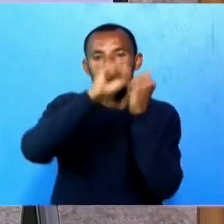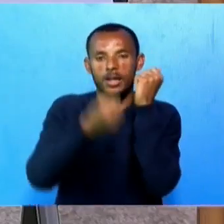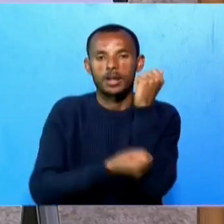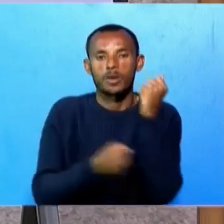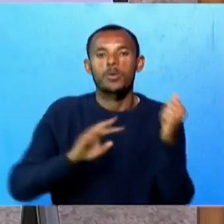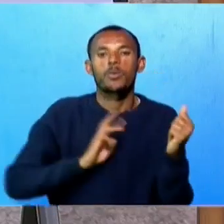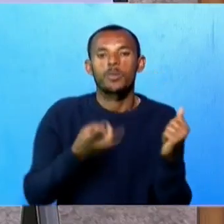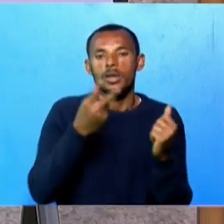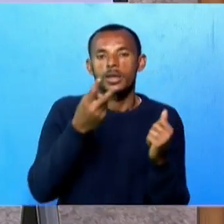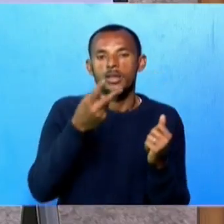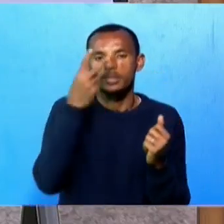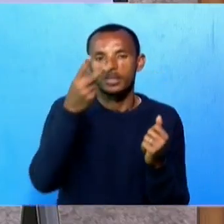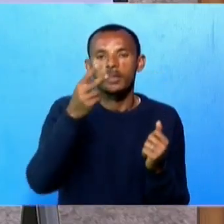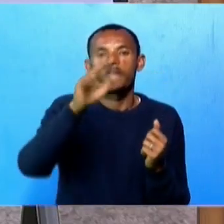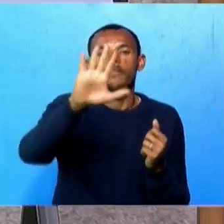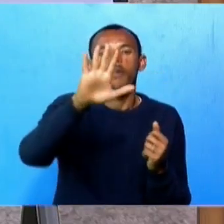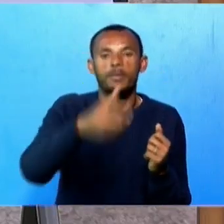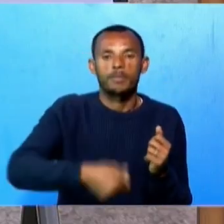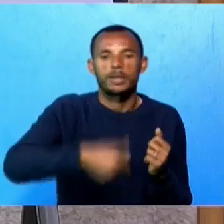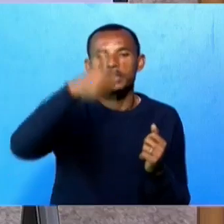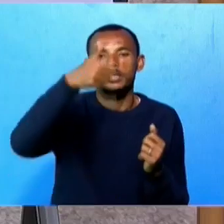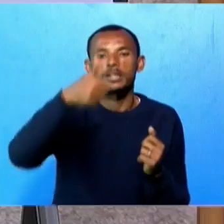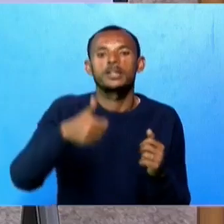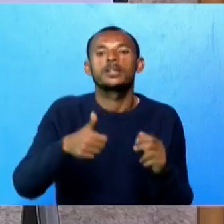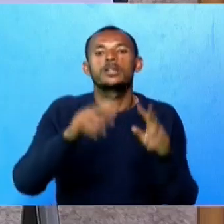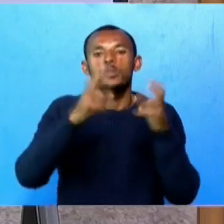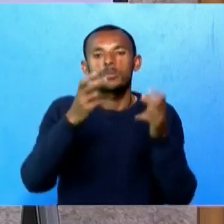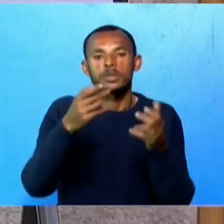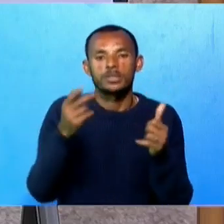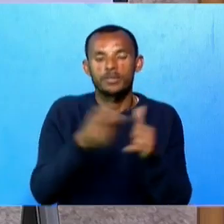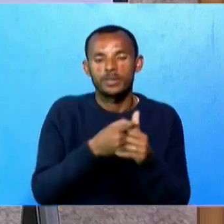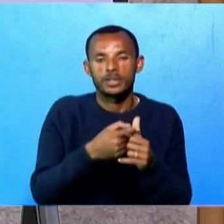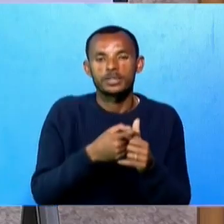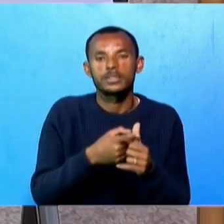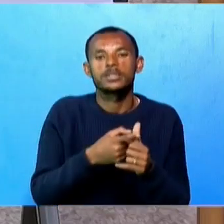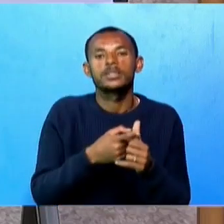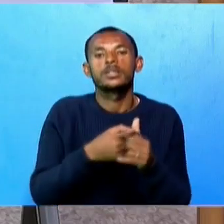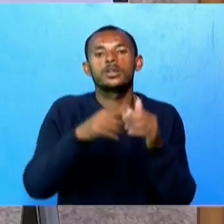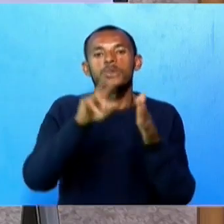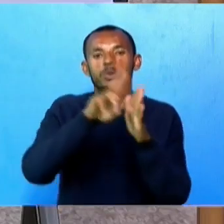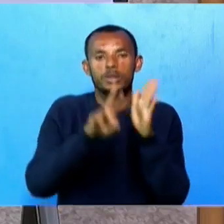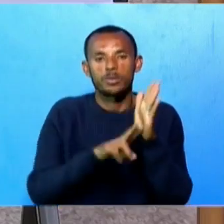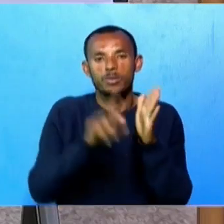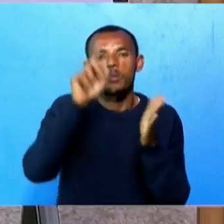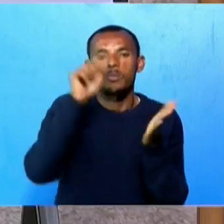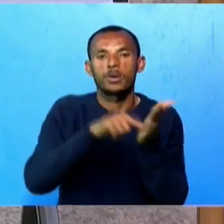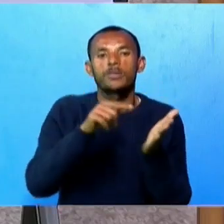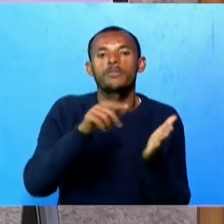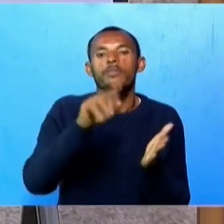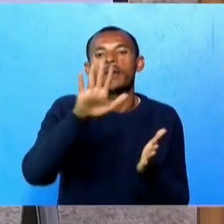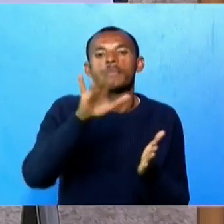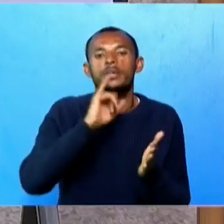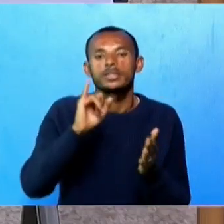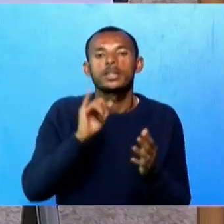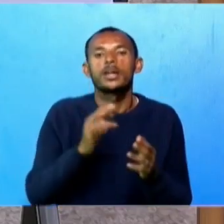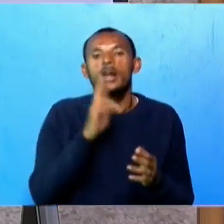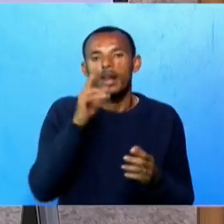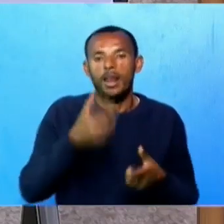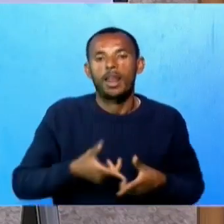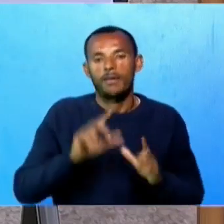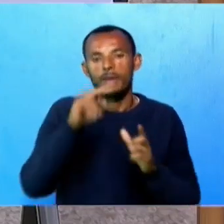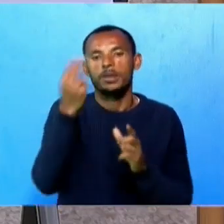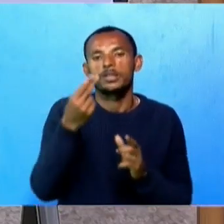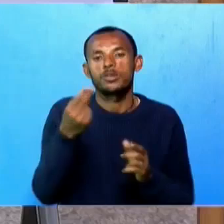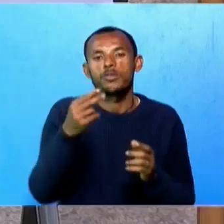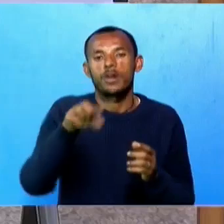have 5 major subtopics in the first unit, and 1.5 is about the real-life applications of